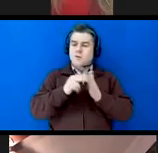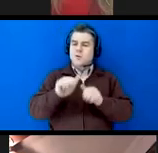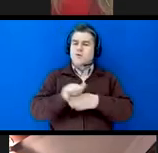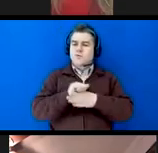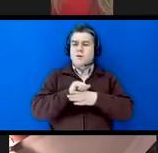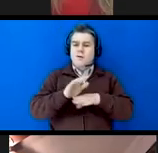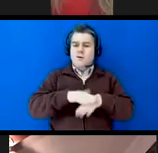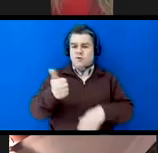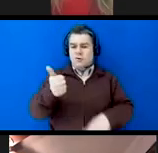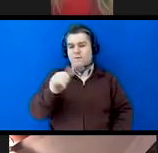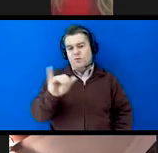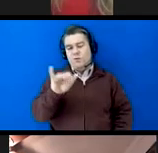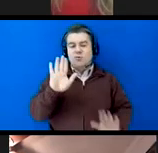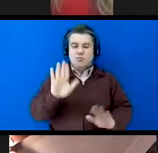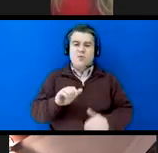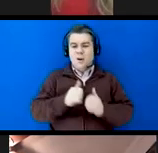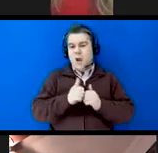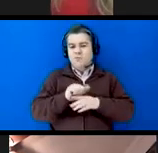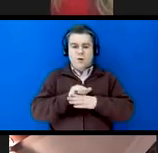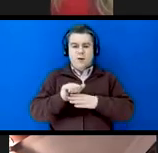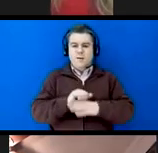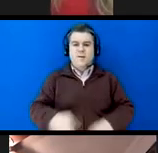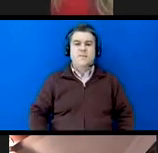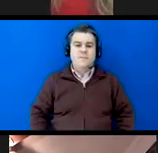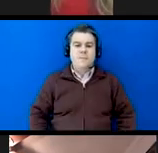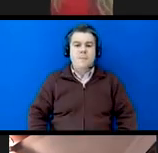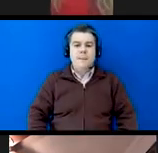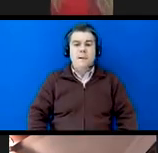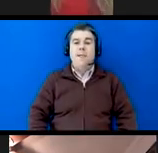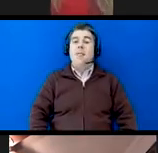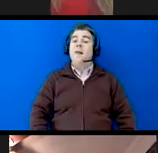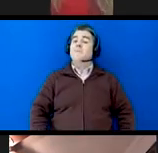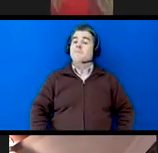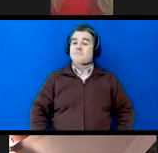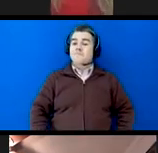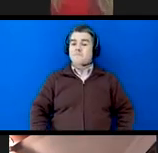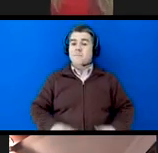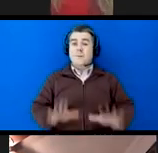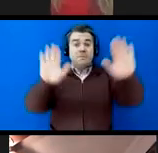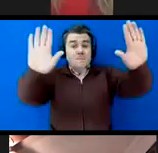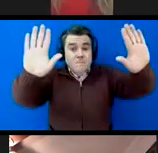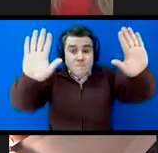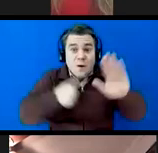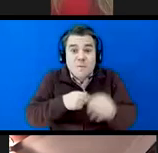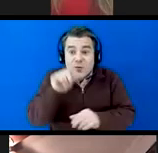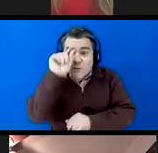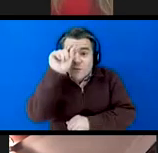yourself as well. It's a wonderful way to do that. So as you can see, I've now looked. I'm going to just jump in here real quick, 2